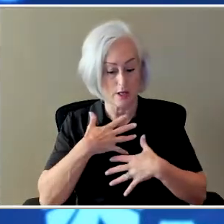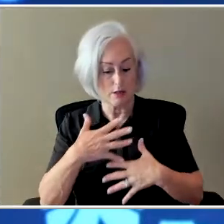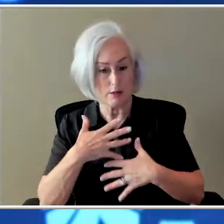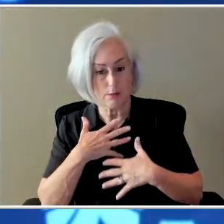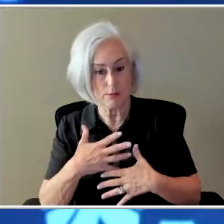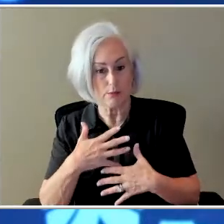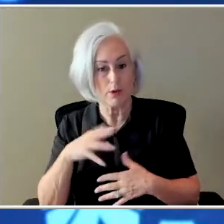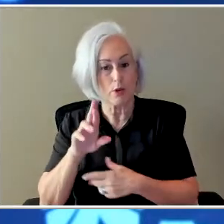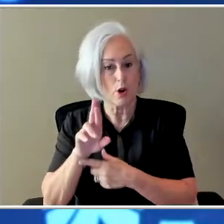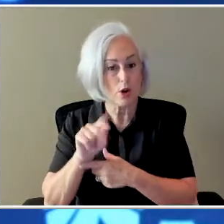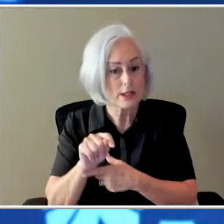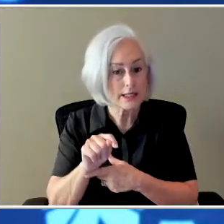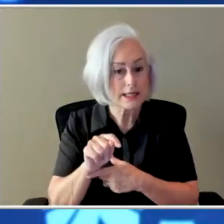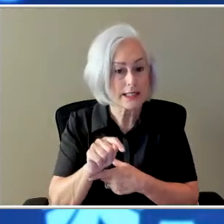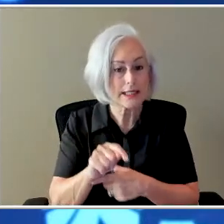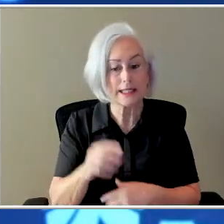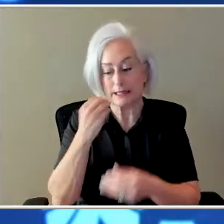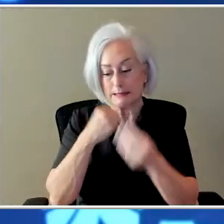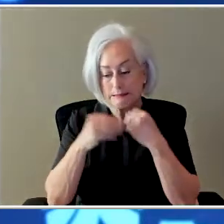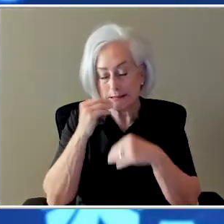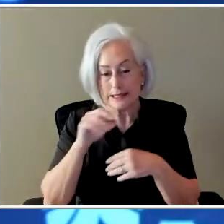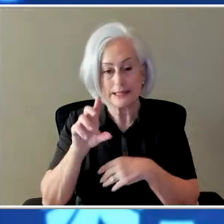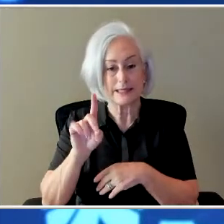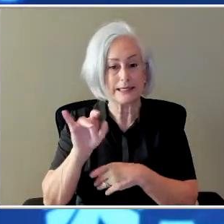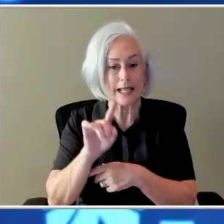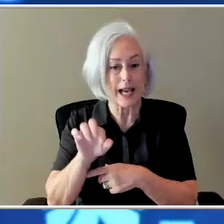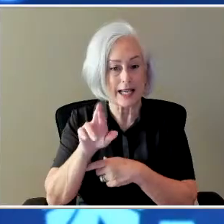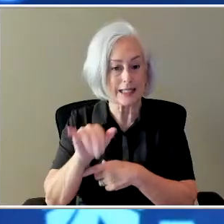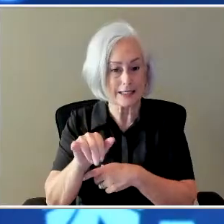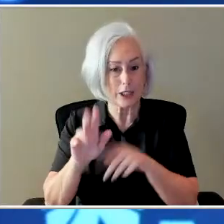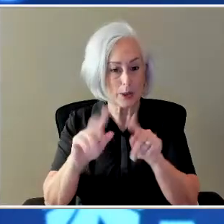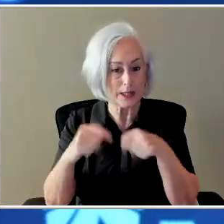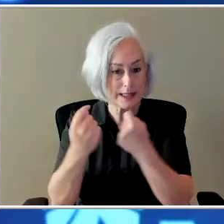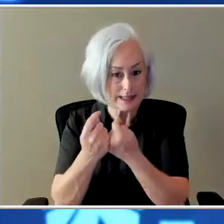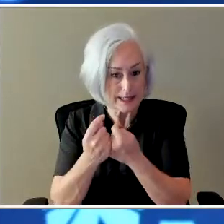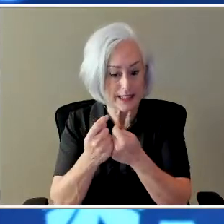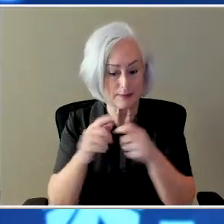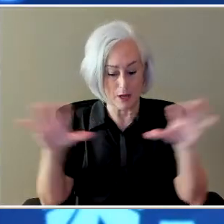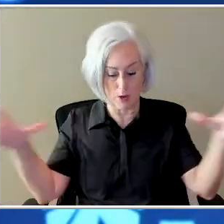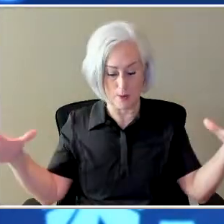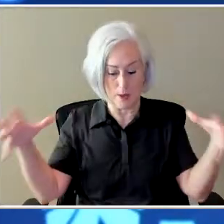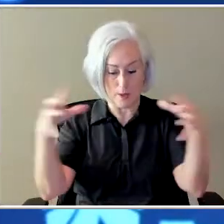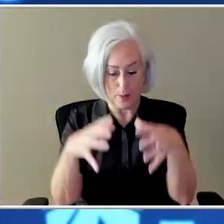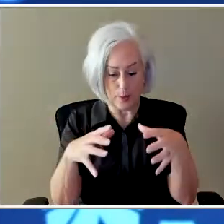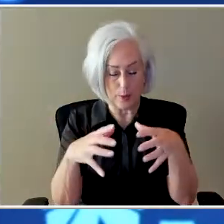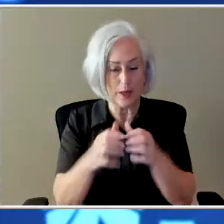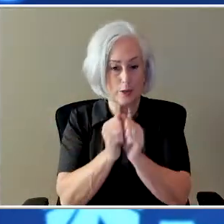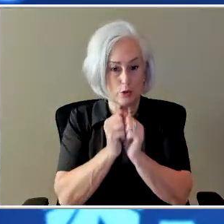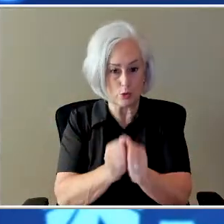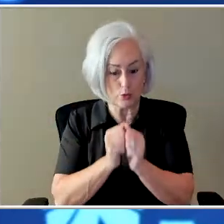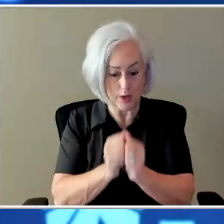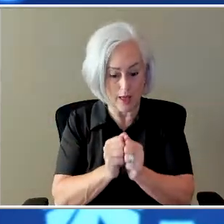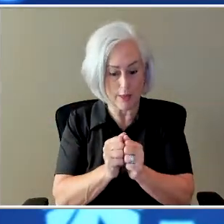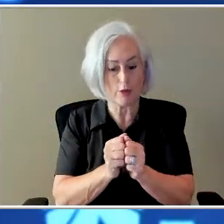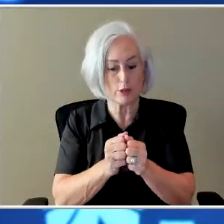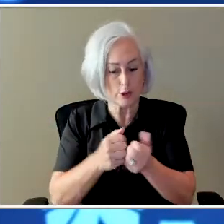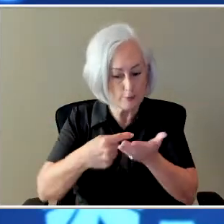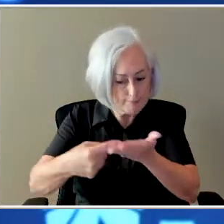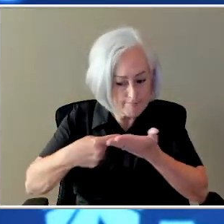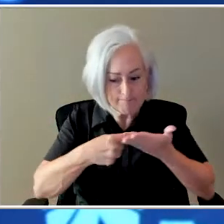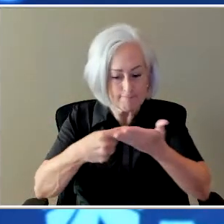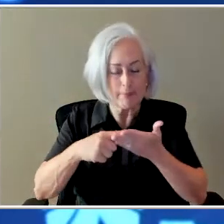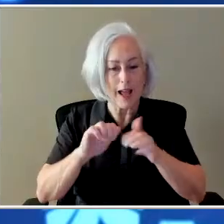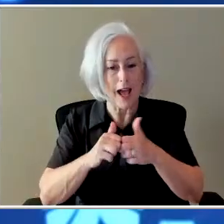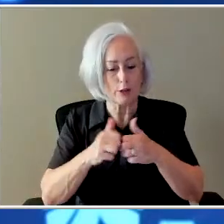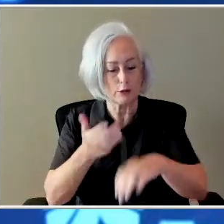people, we're all working together for the patient to the one goal of getting them better, and in Kurt's case, just stabilizing him and getting him to a place